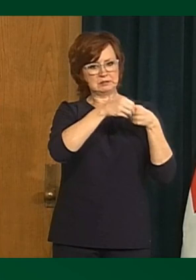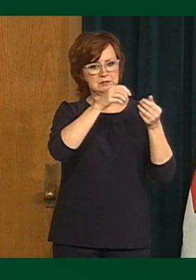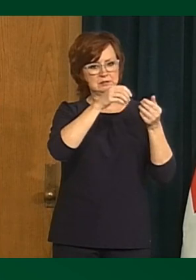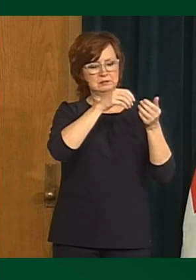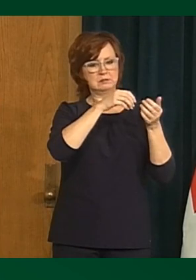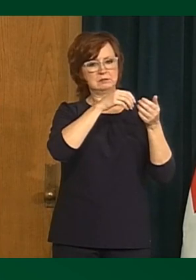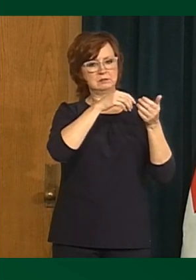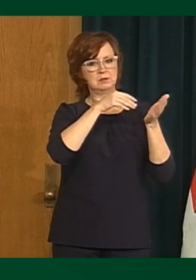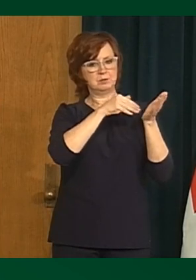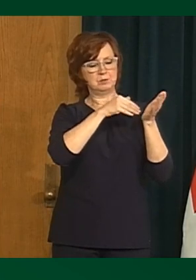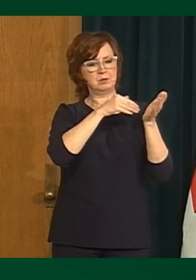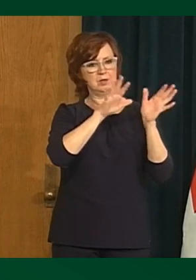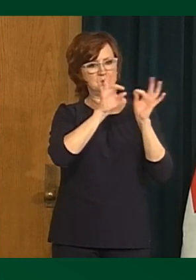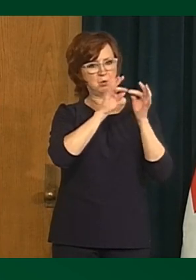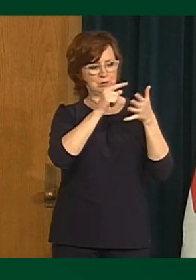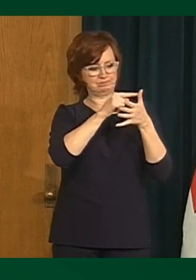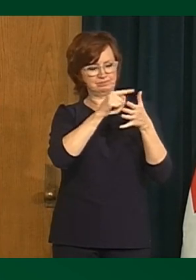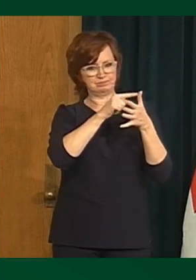services are already